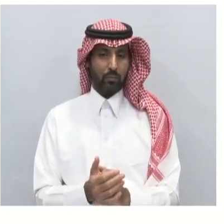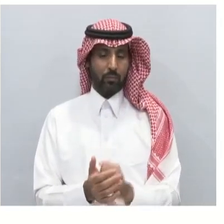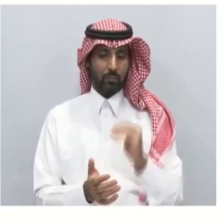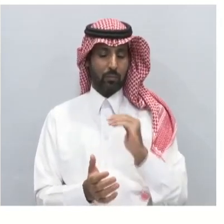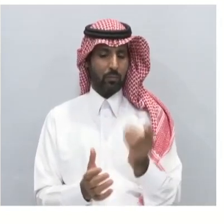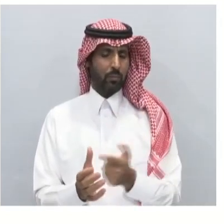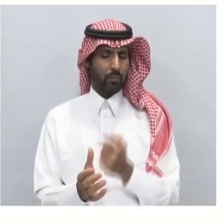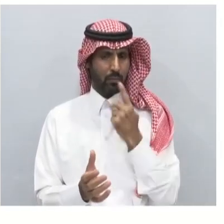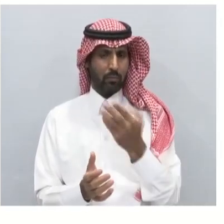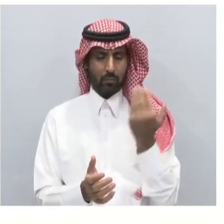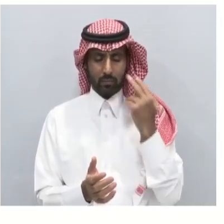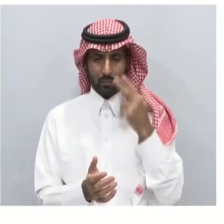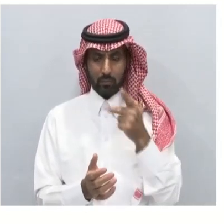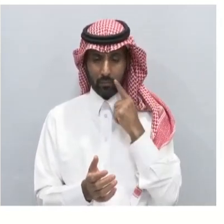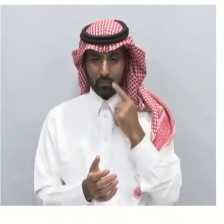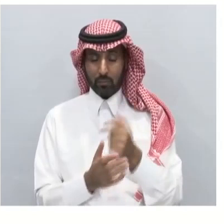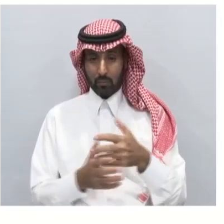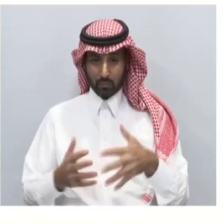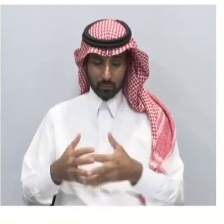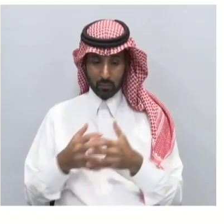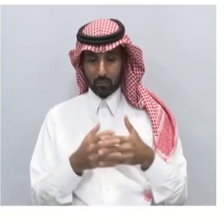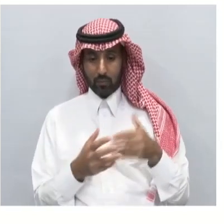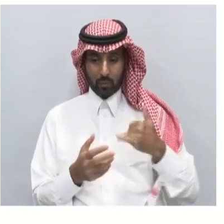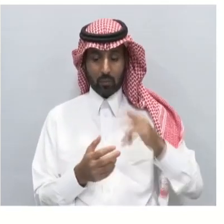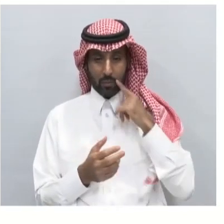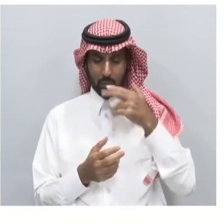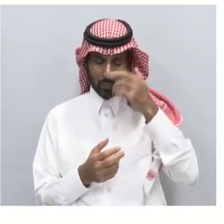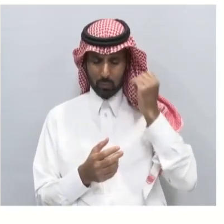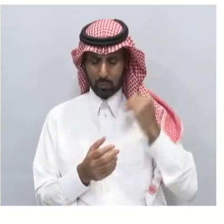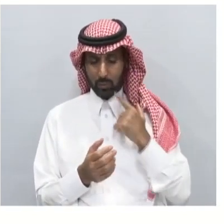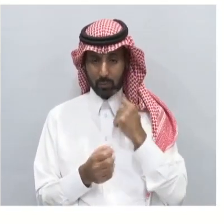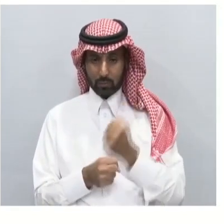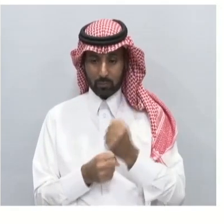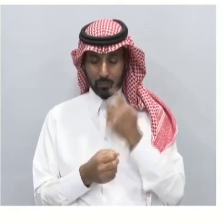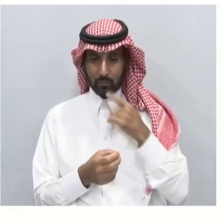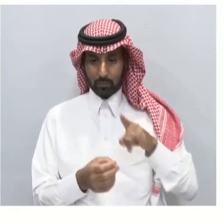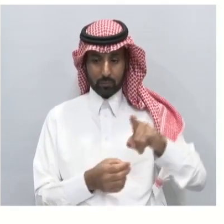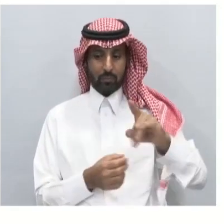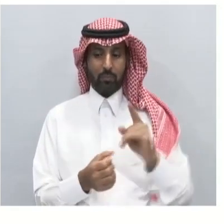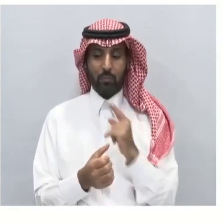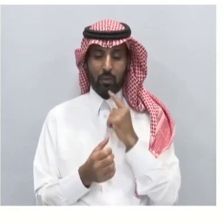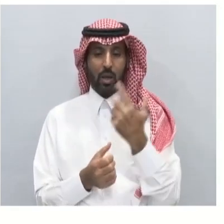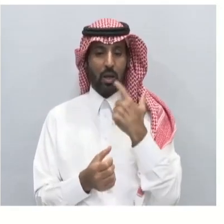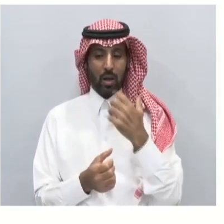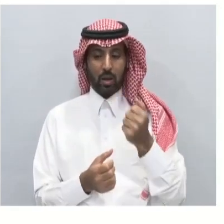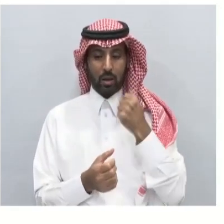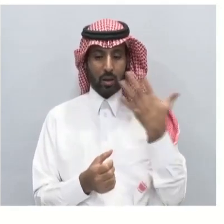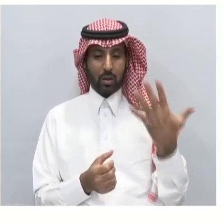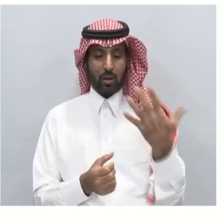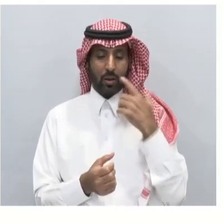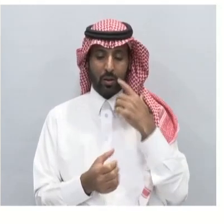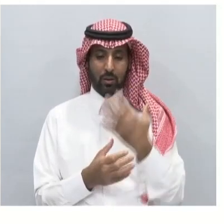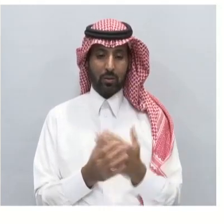answers here, when I went to the United States last summer on a business trip, my 5-year-old daughter